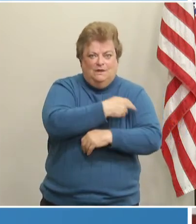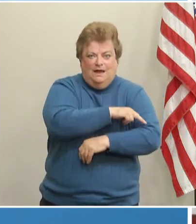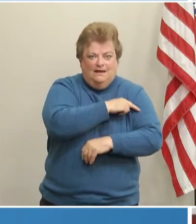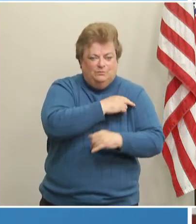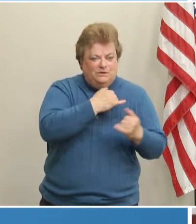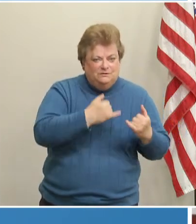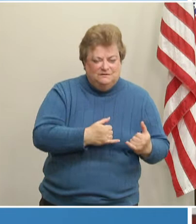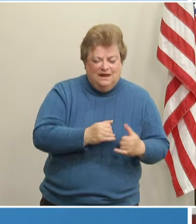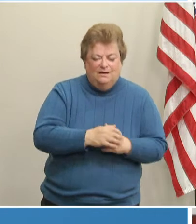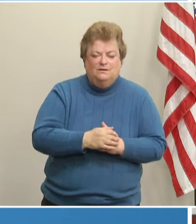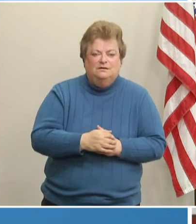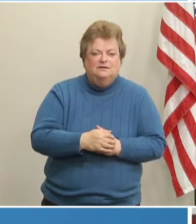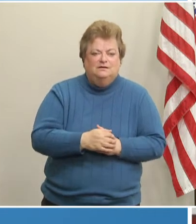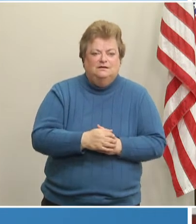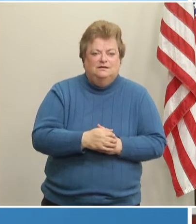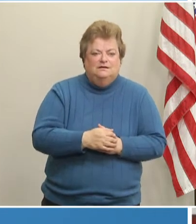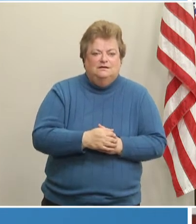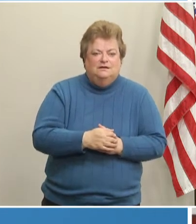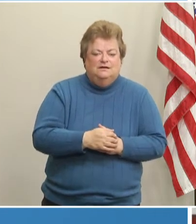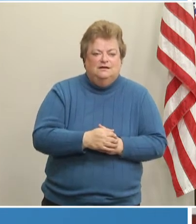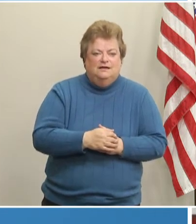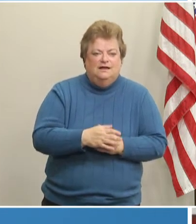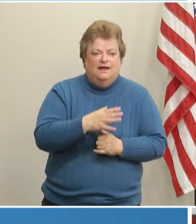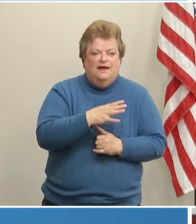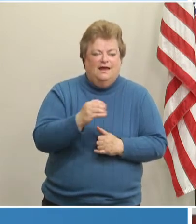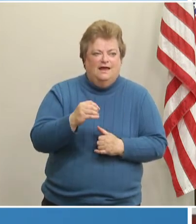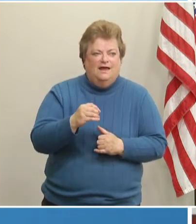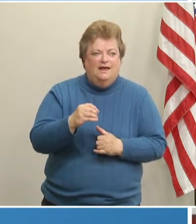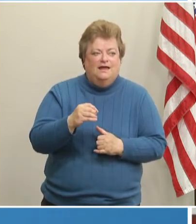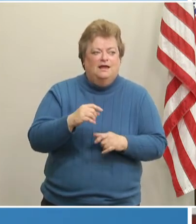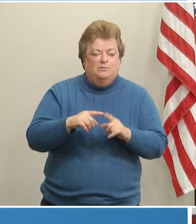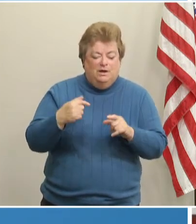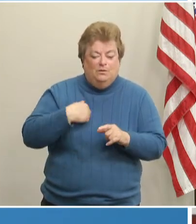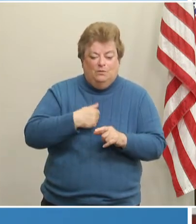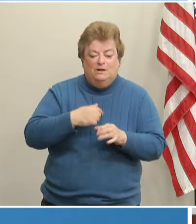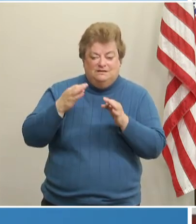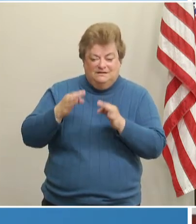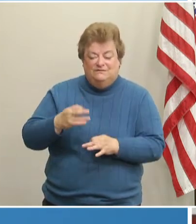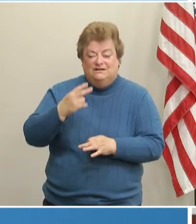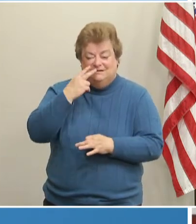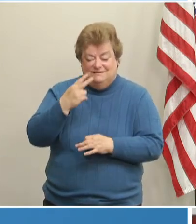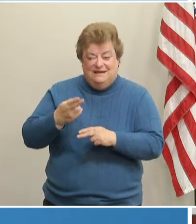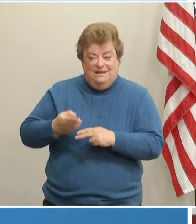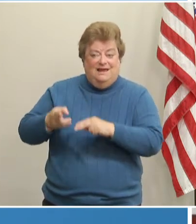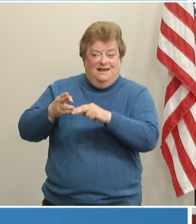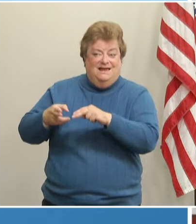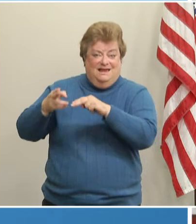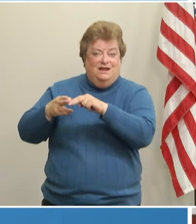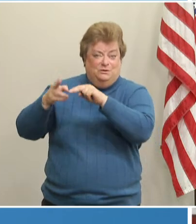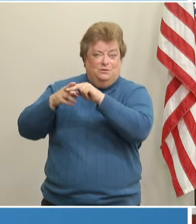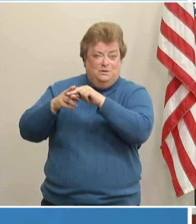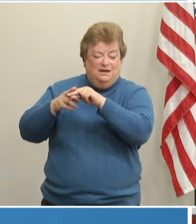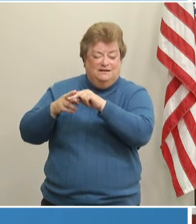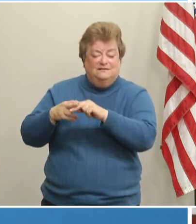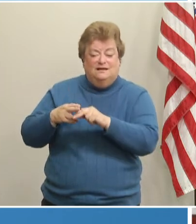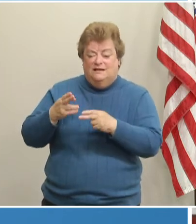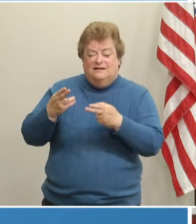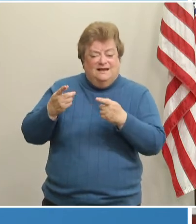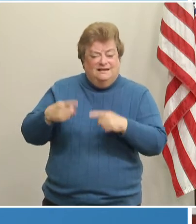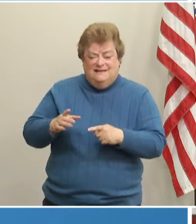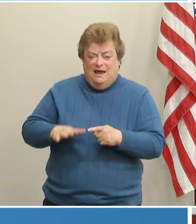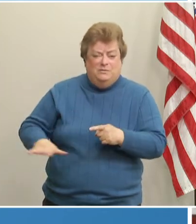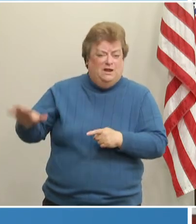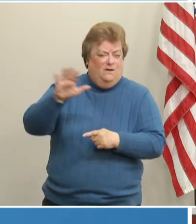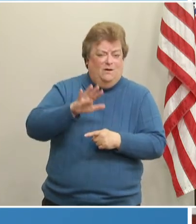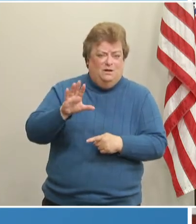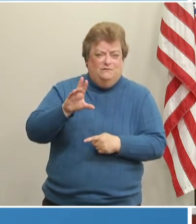being admitted to the hospitals and so forth. But we have definitely seen an increase, and this is nationwide. I pulled up